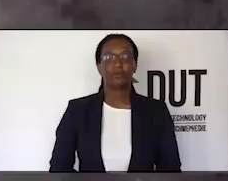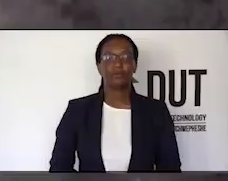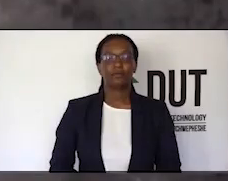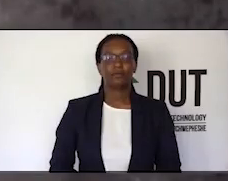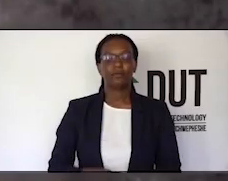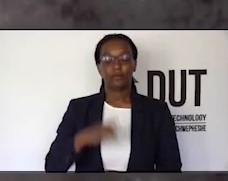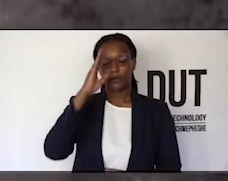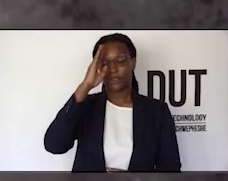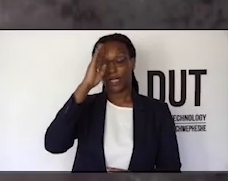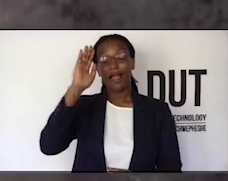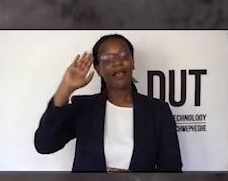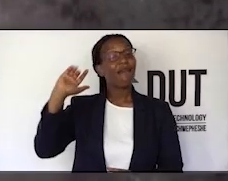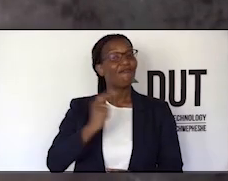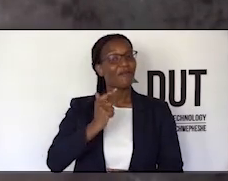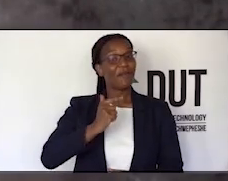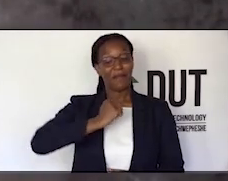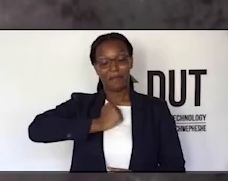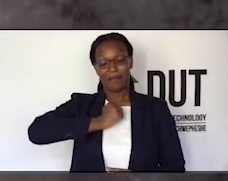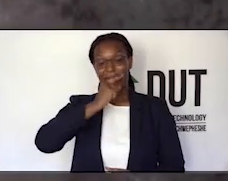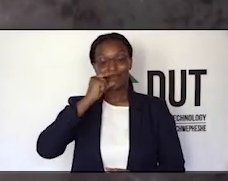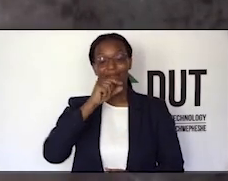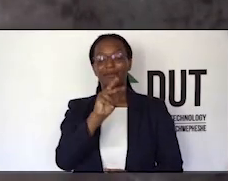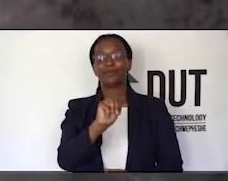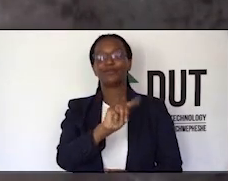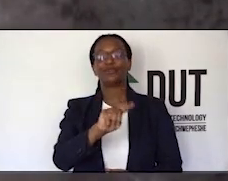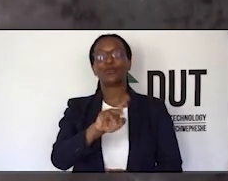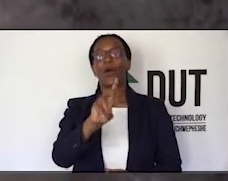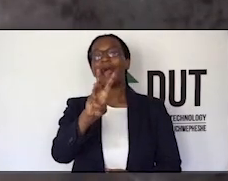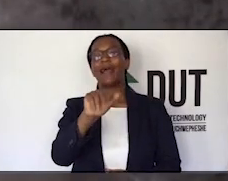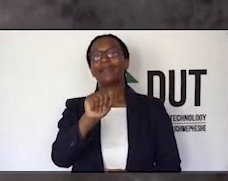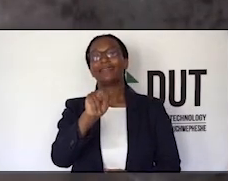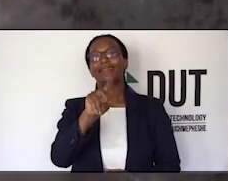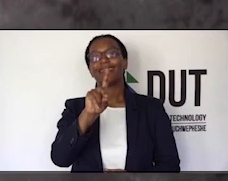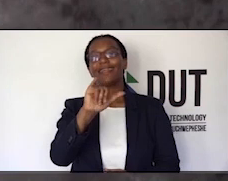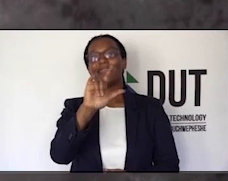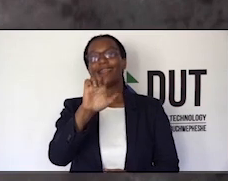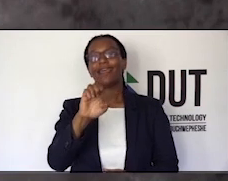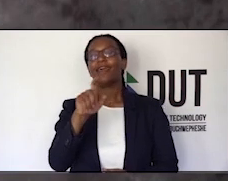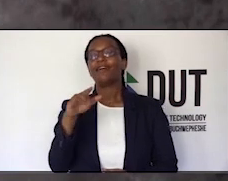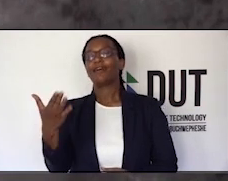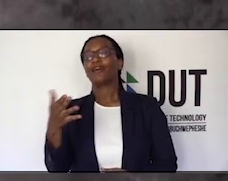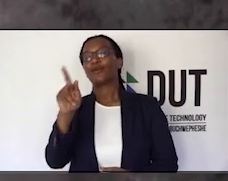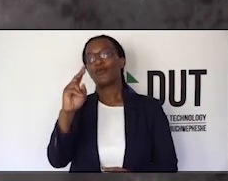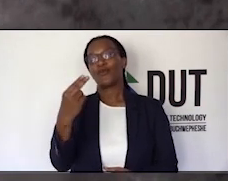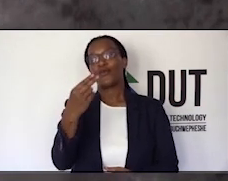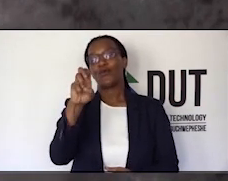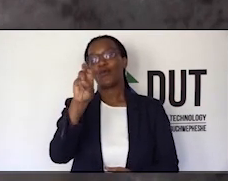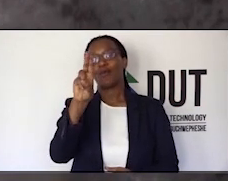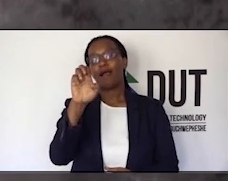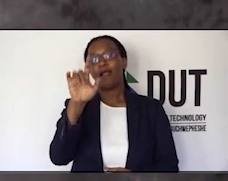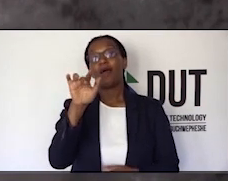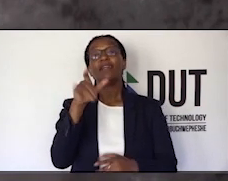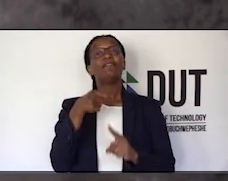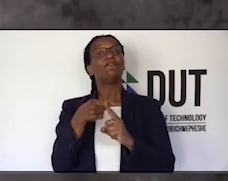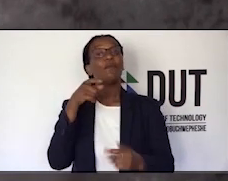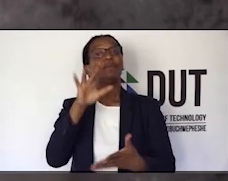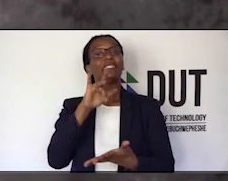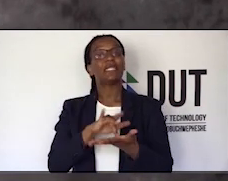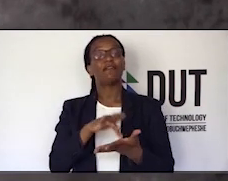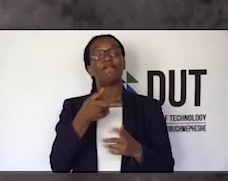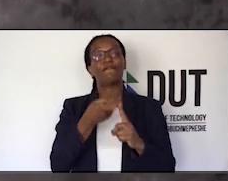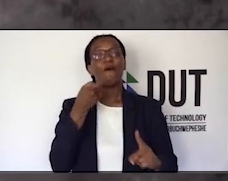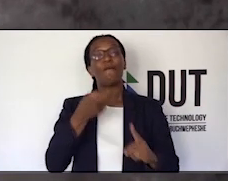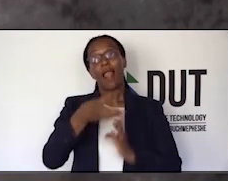Teaching. Hi everyone, my name is Mzwandile Khumalo. I am from the Center for Excellence in Learning and